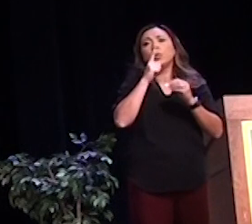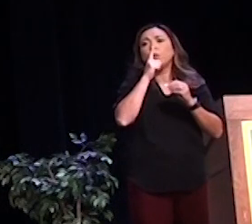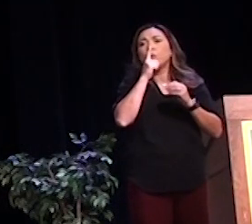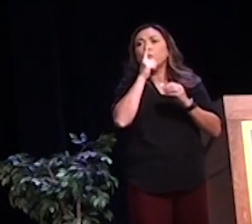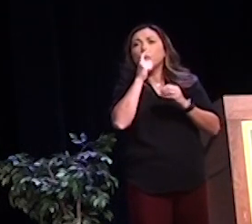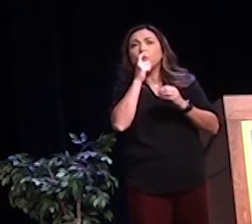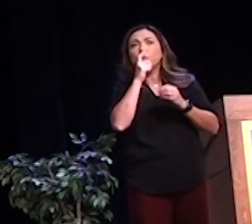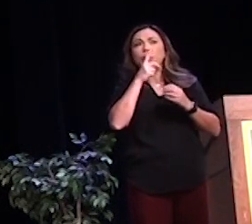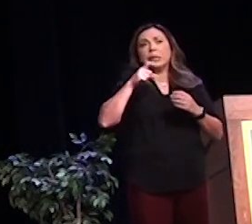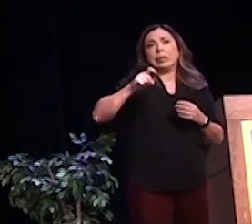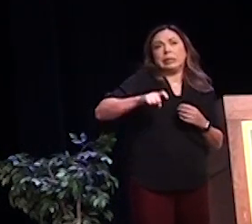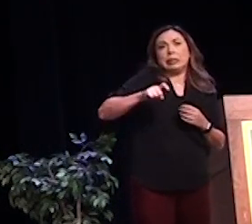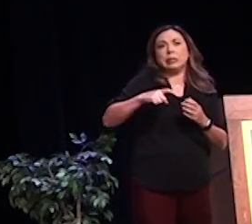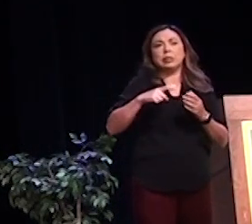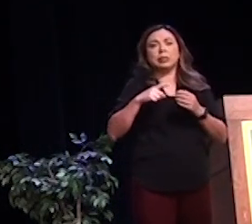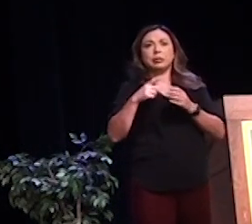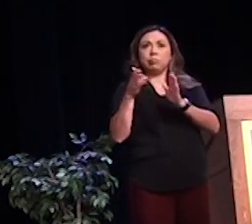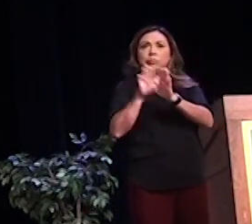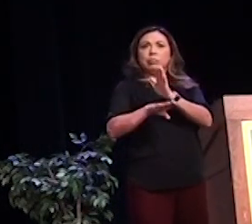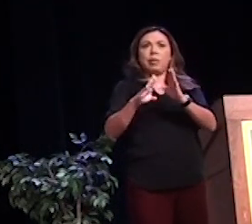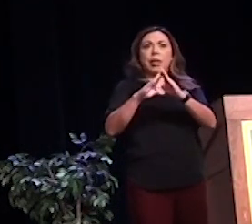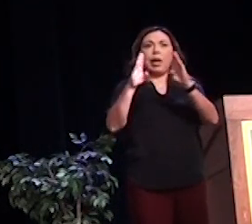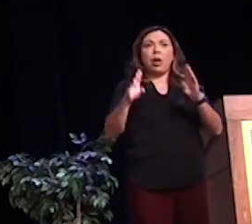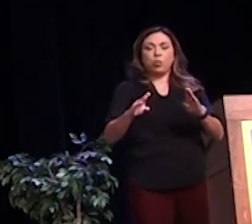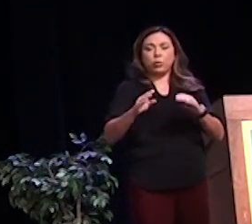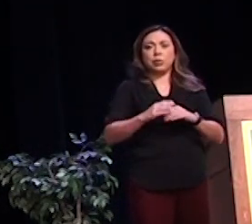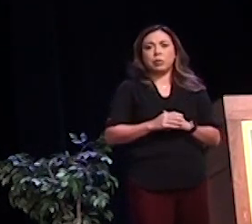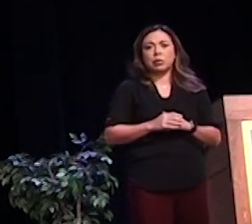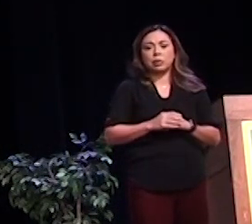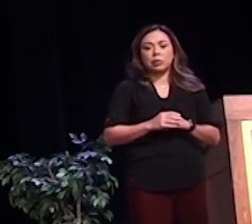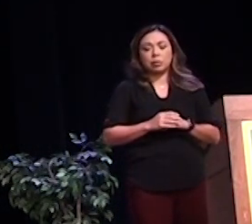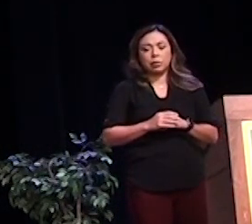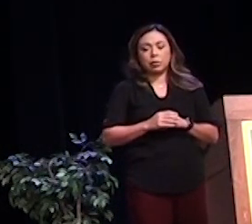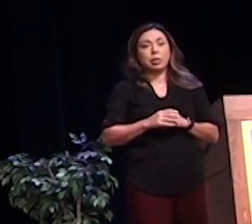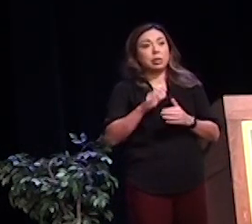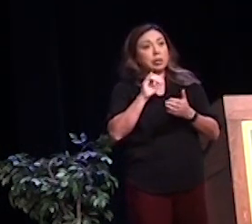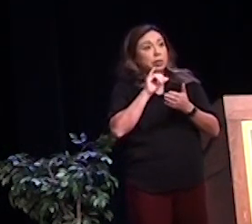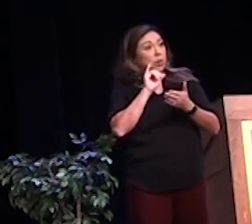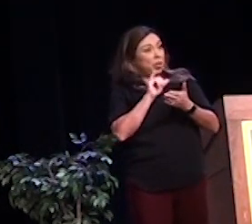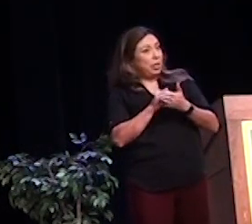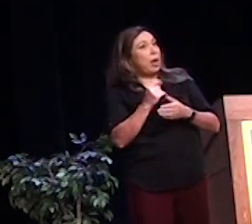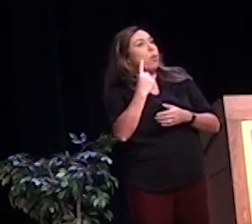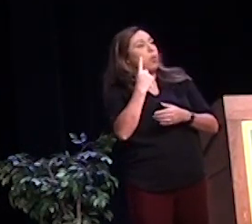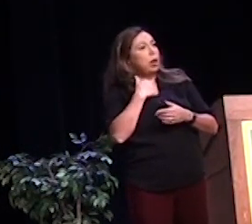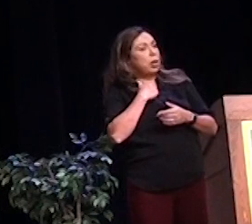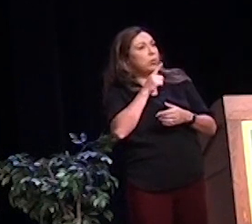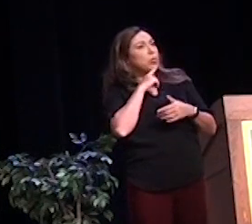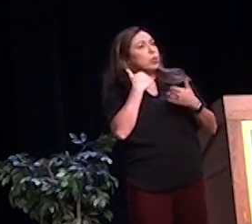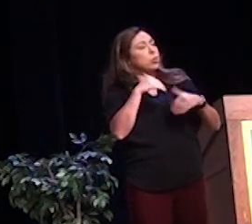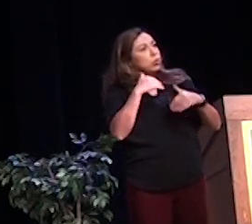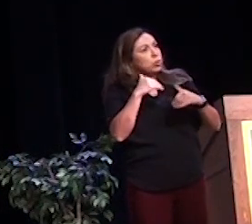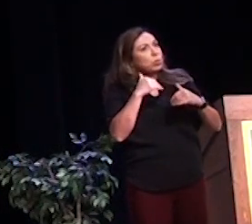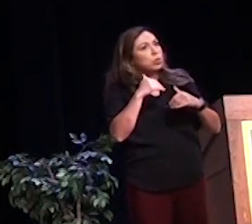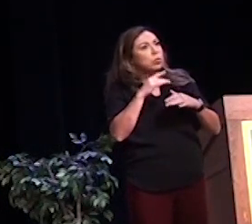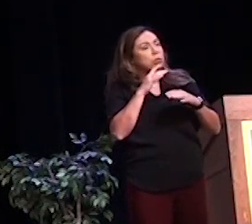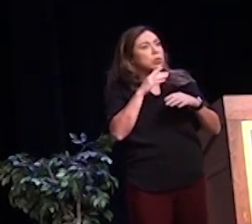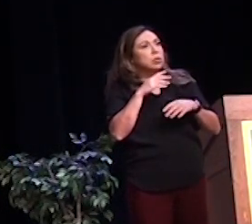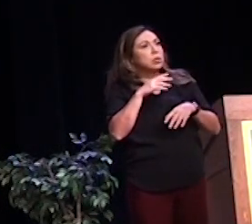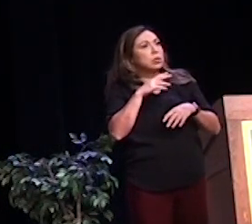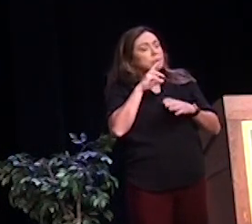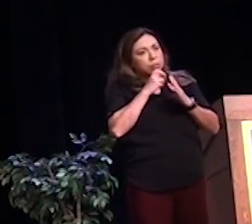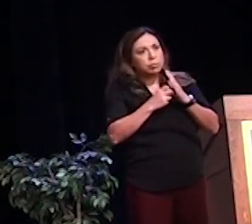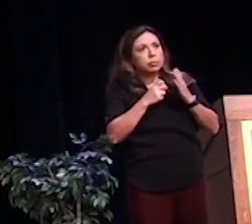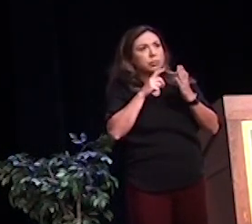needs affordable housing? This is one that, again, gets me pretty fired up because folks